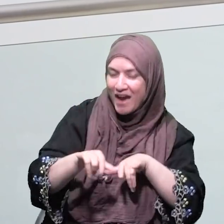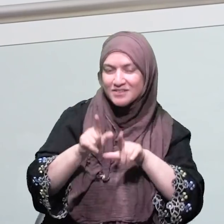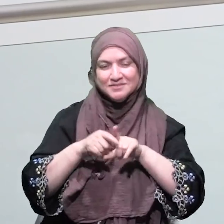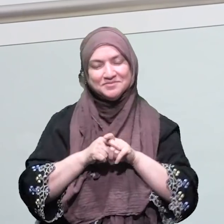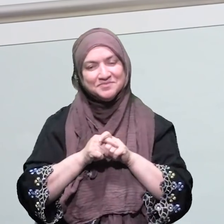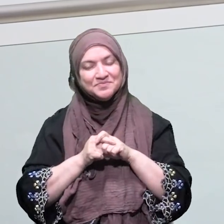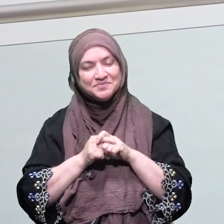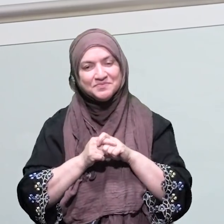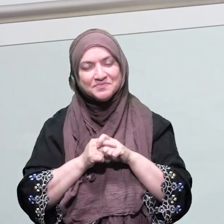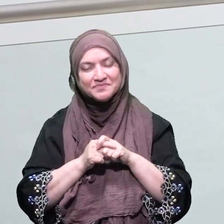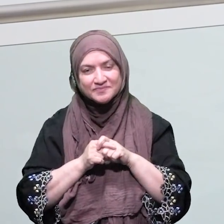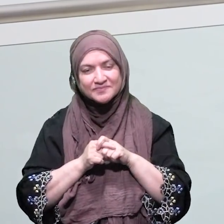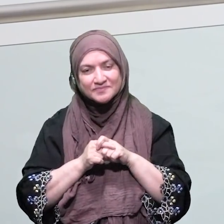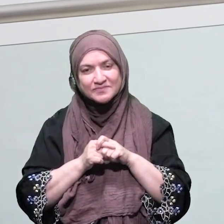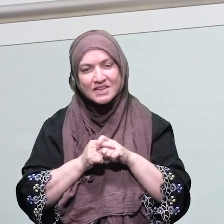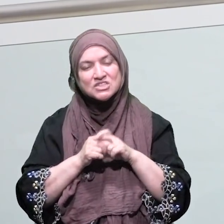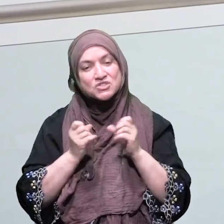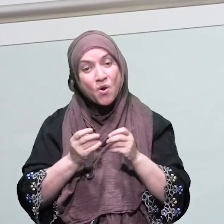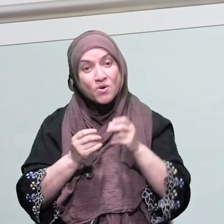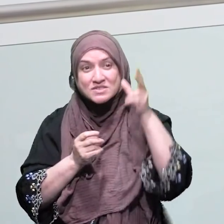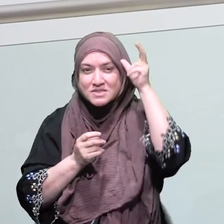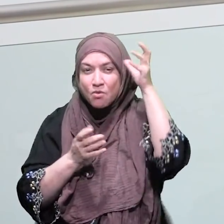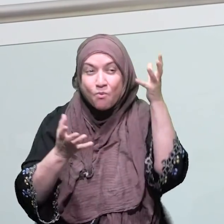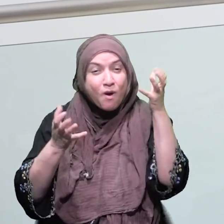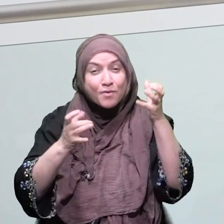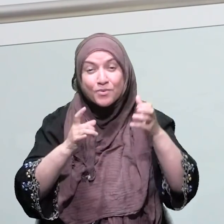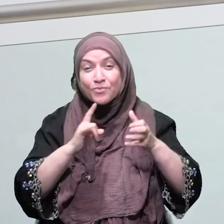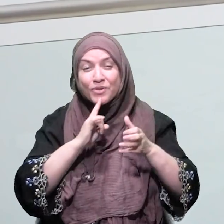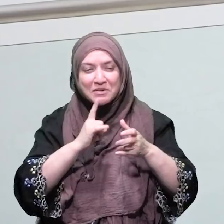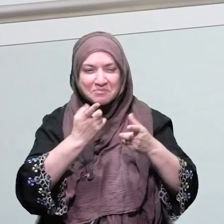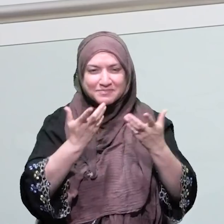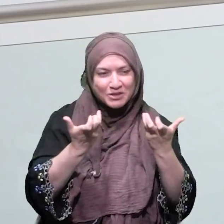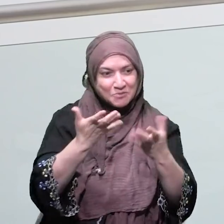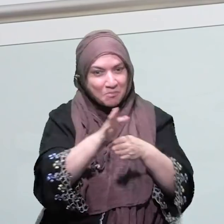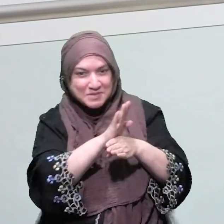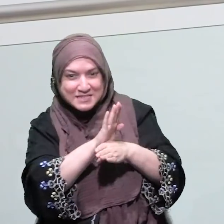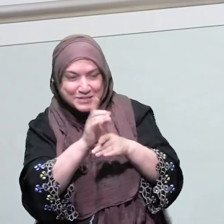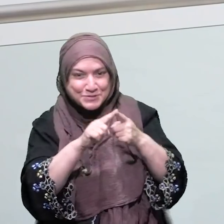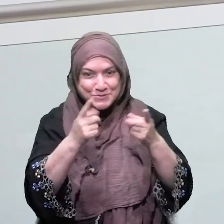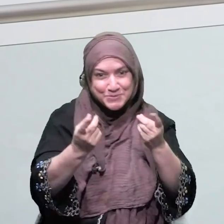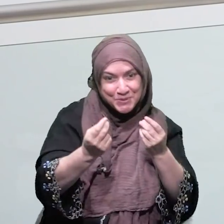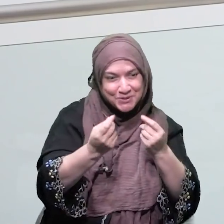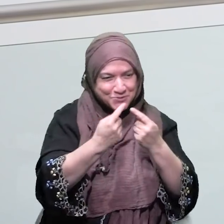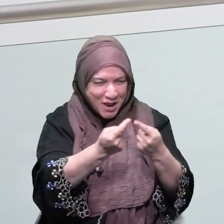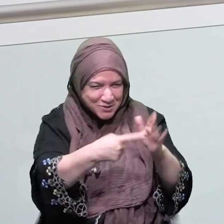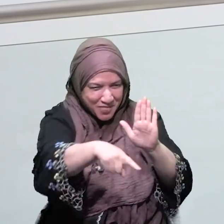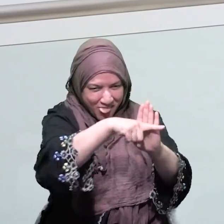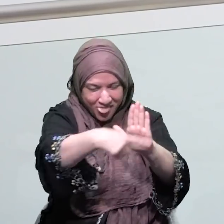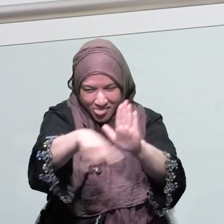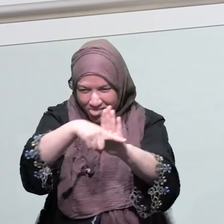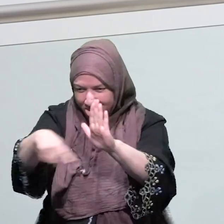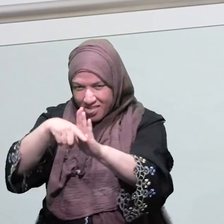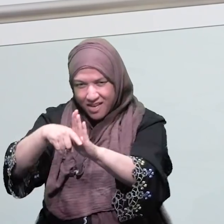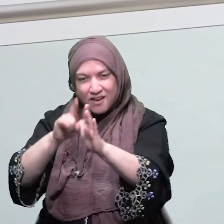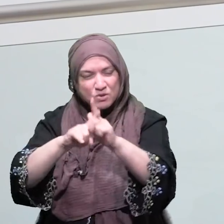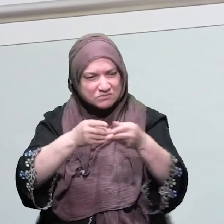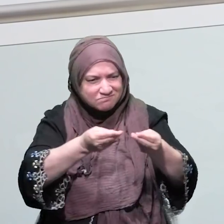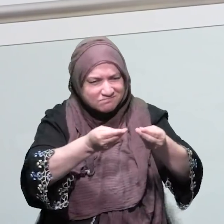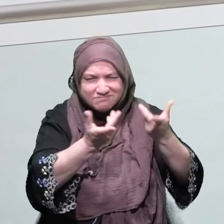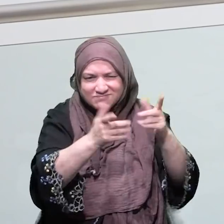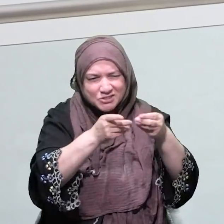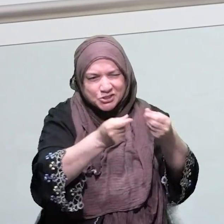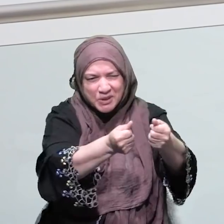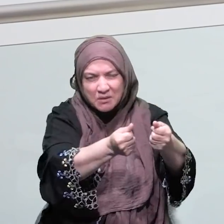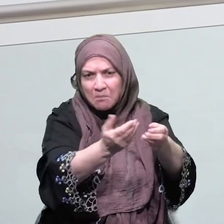us with each other in negativity so that we can't long for Allah subhanahu wa ta'ala and pursue Him with positivity and productivity. May